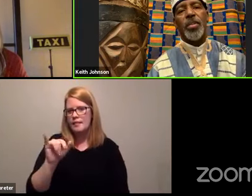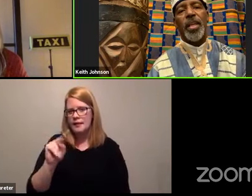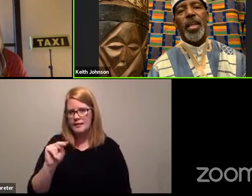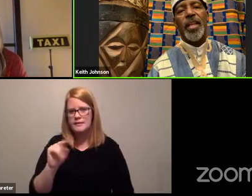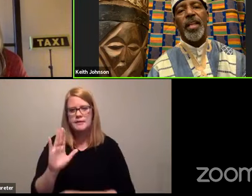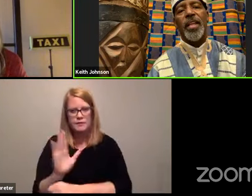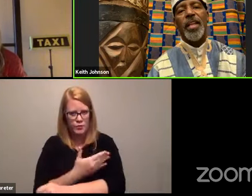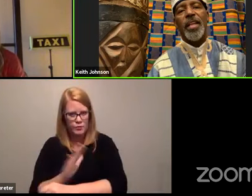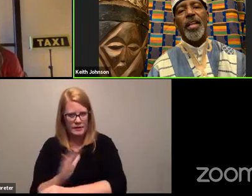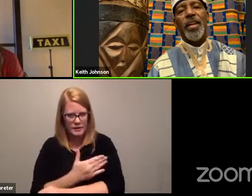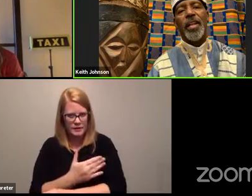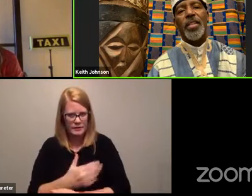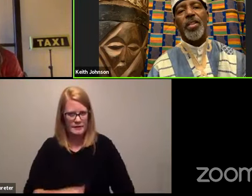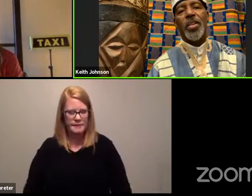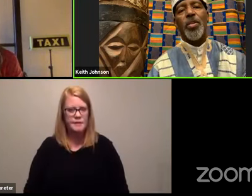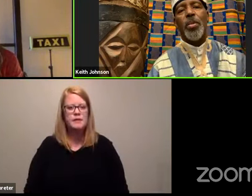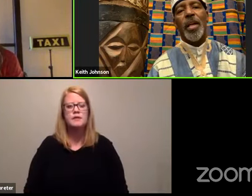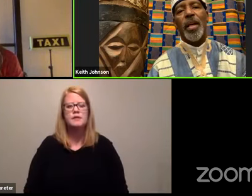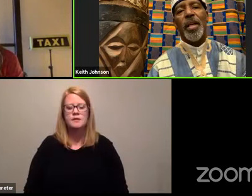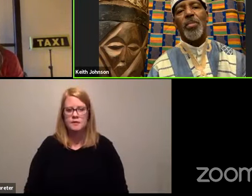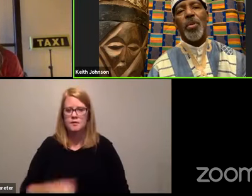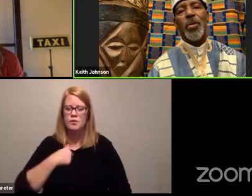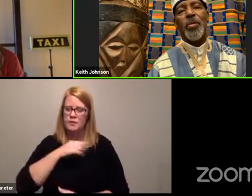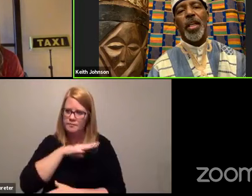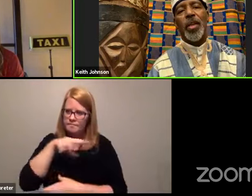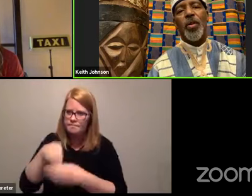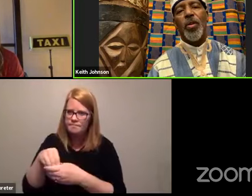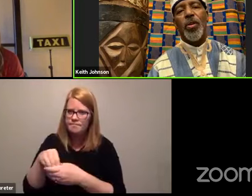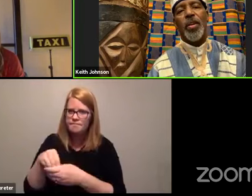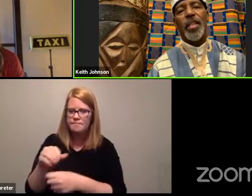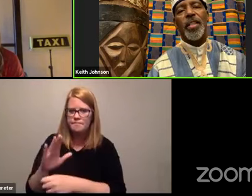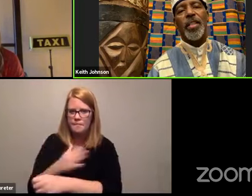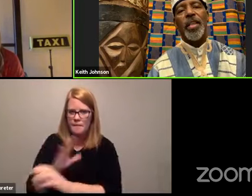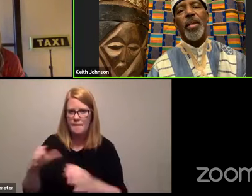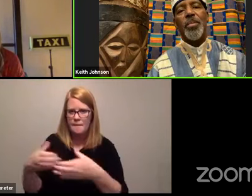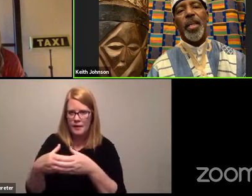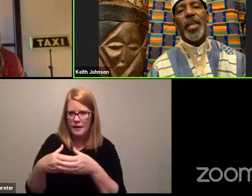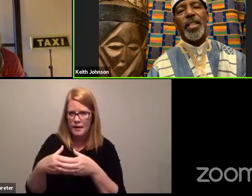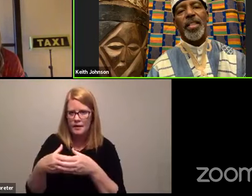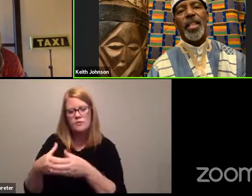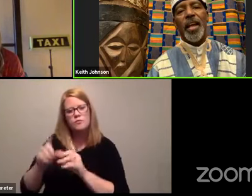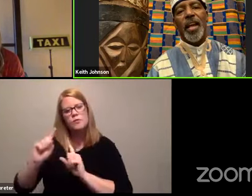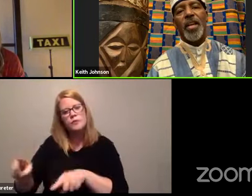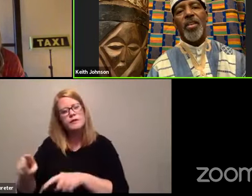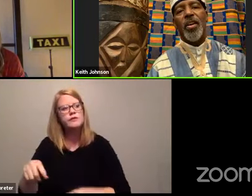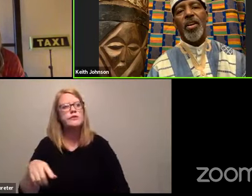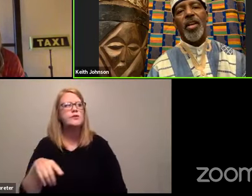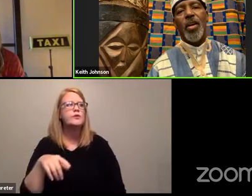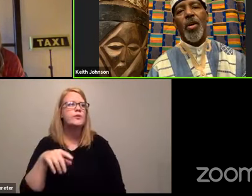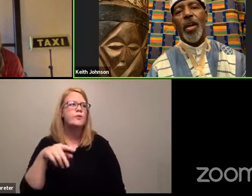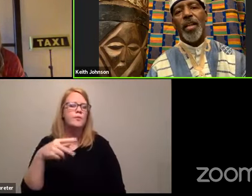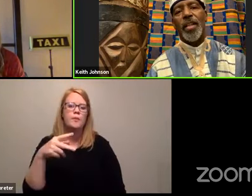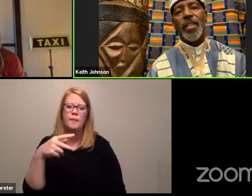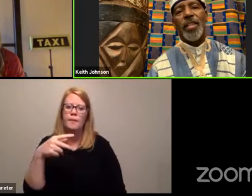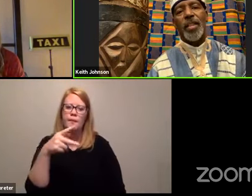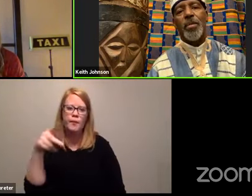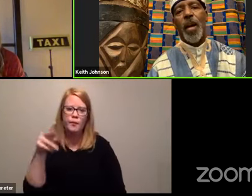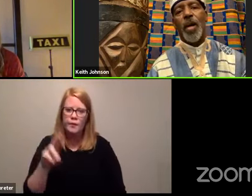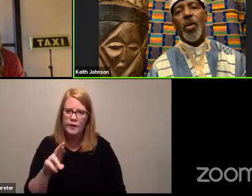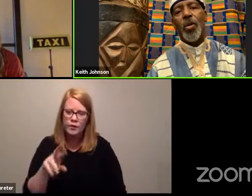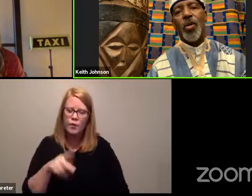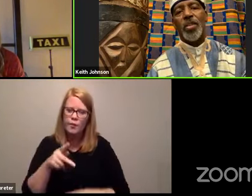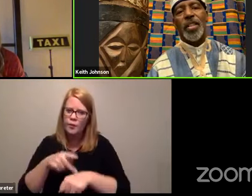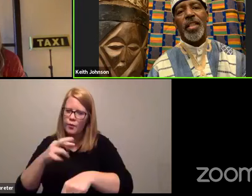that took me to Cuba and Puerto Rico and places that I could learn the congas and